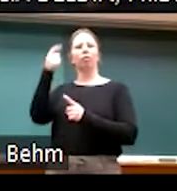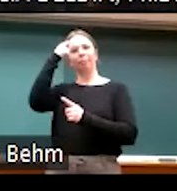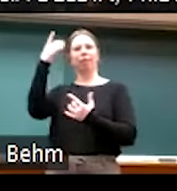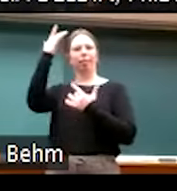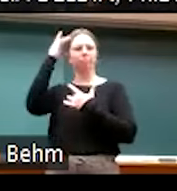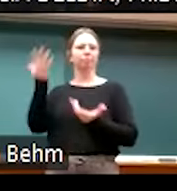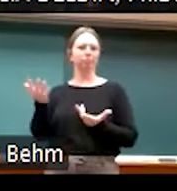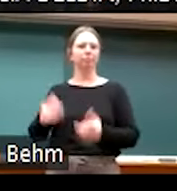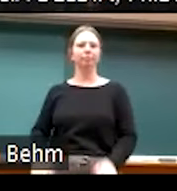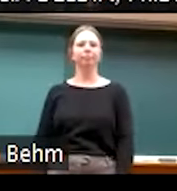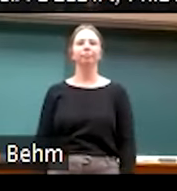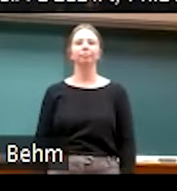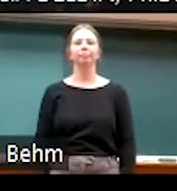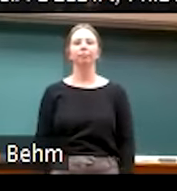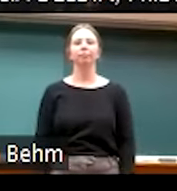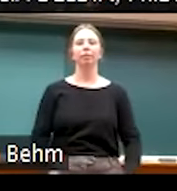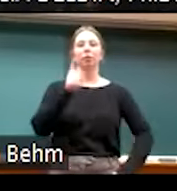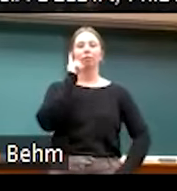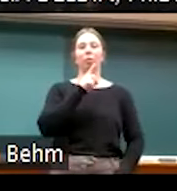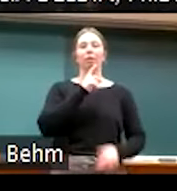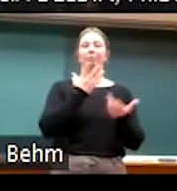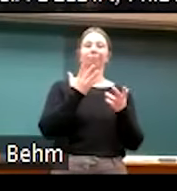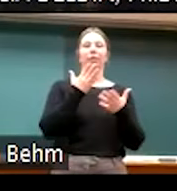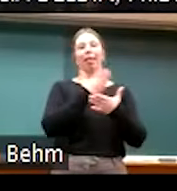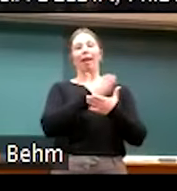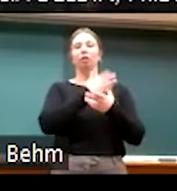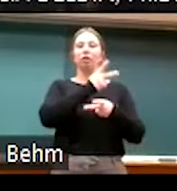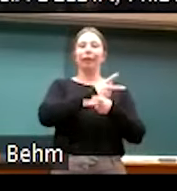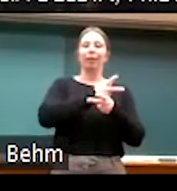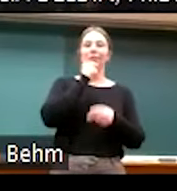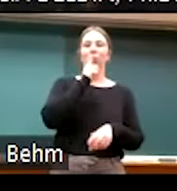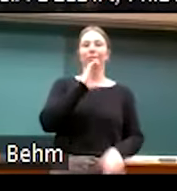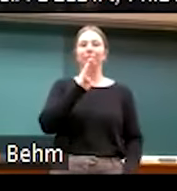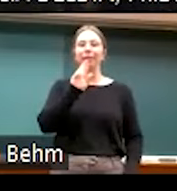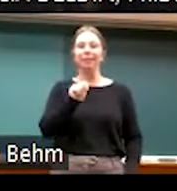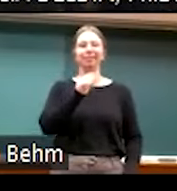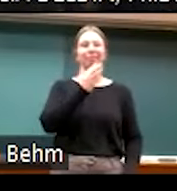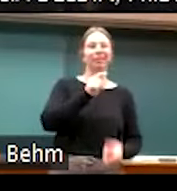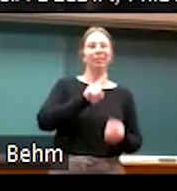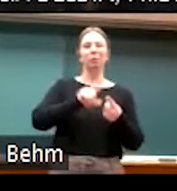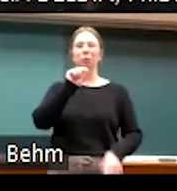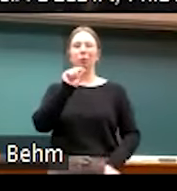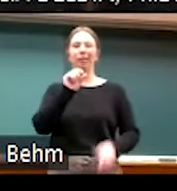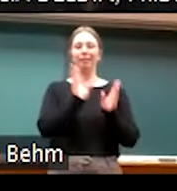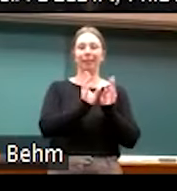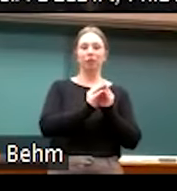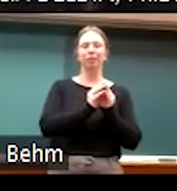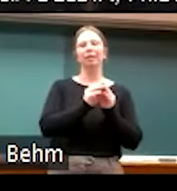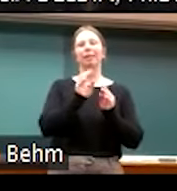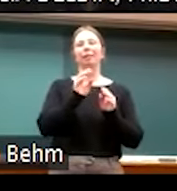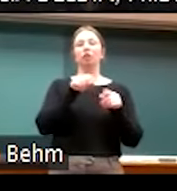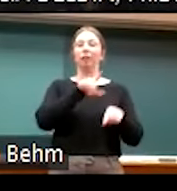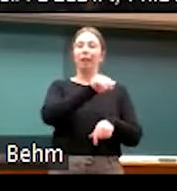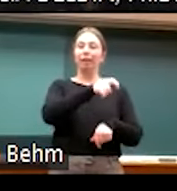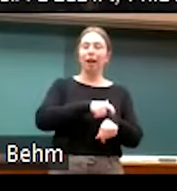ideal care is CBT for 15 to 20 sessions, and about in that care, 50% of people will get